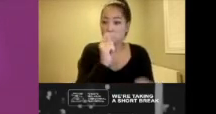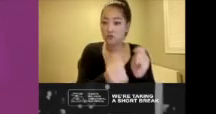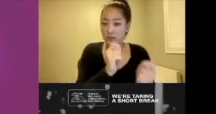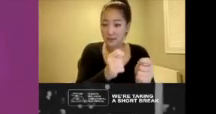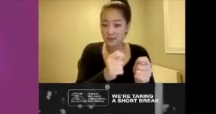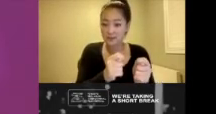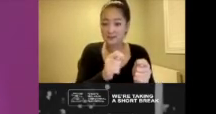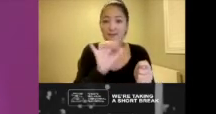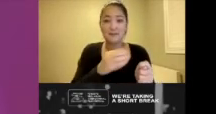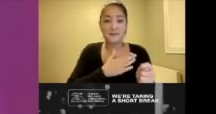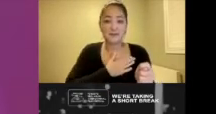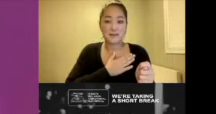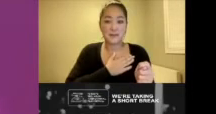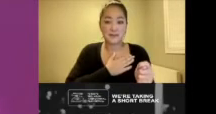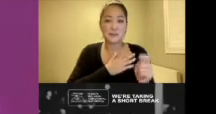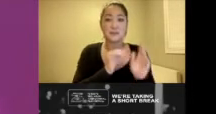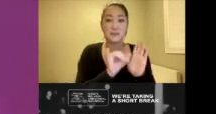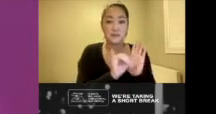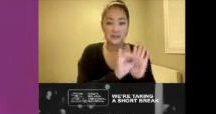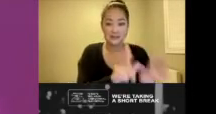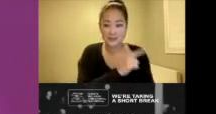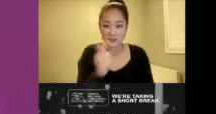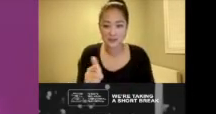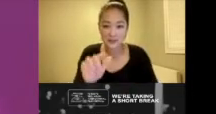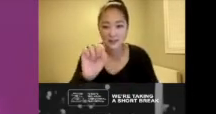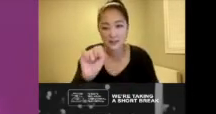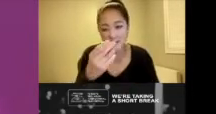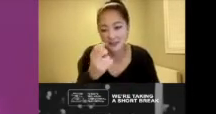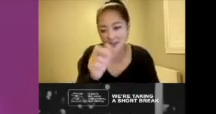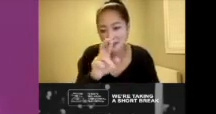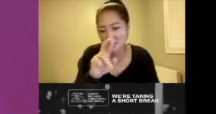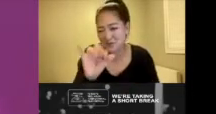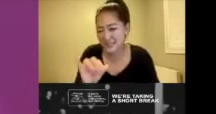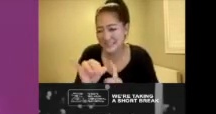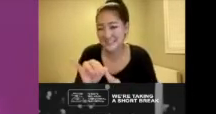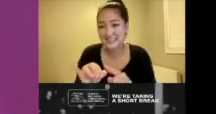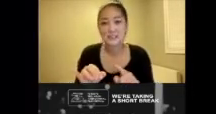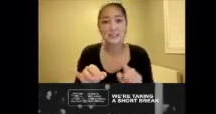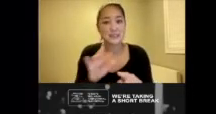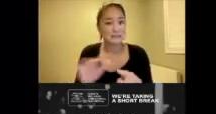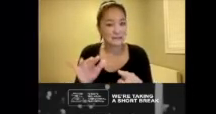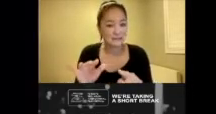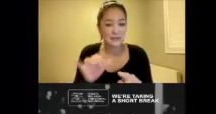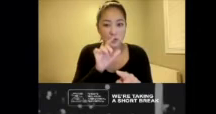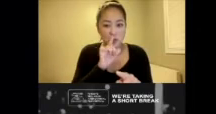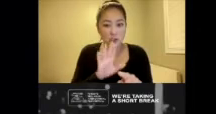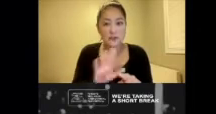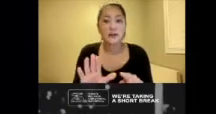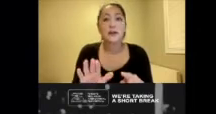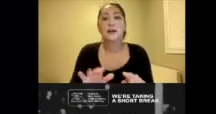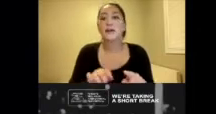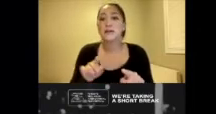my identity. And then there's Shri, who's South Asian, Ananya's identity, and we